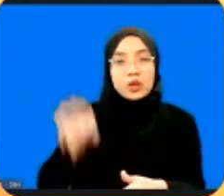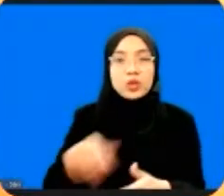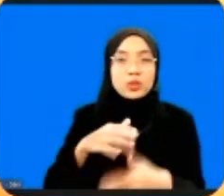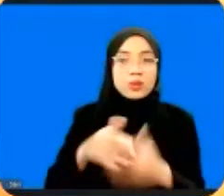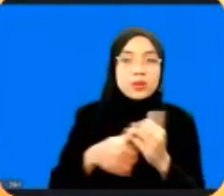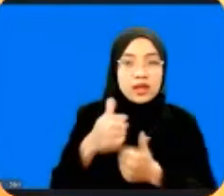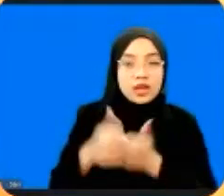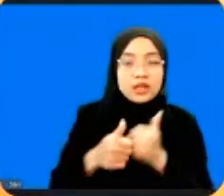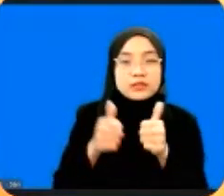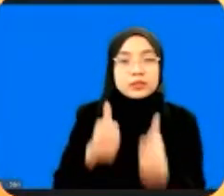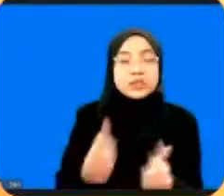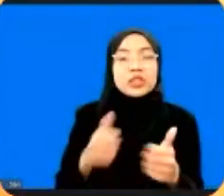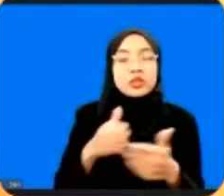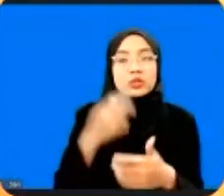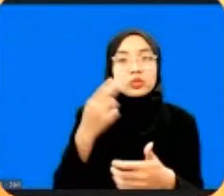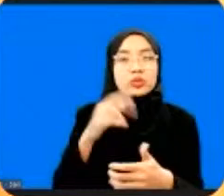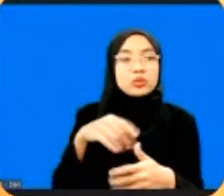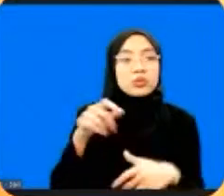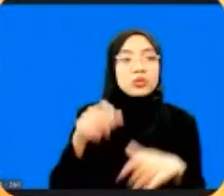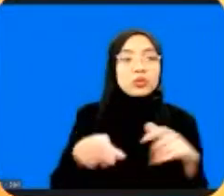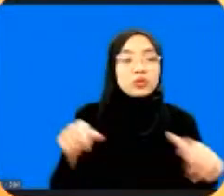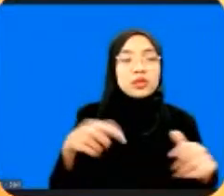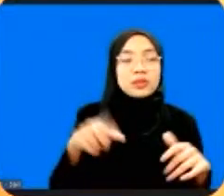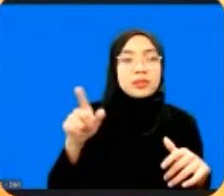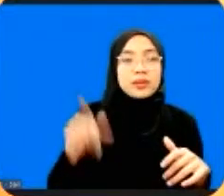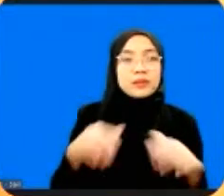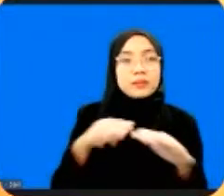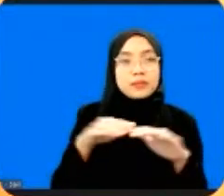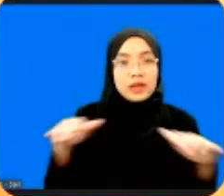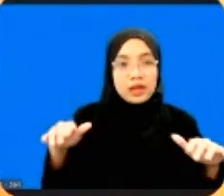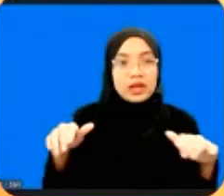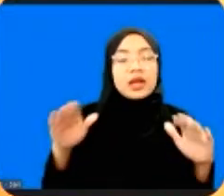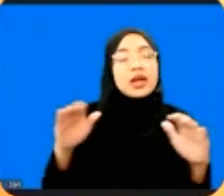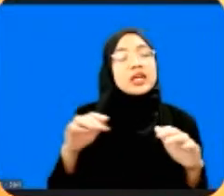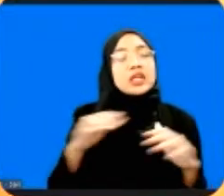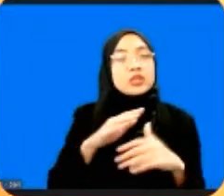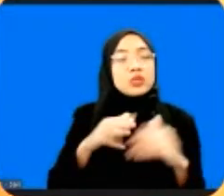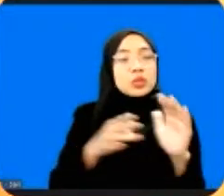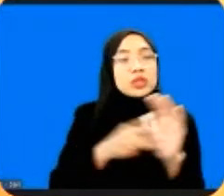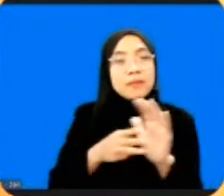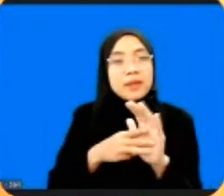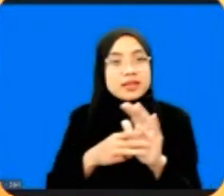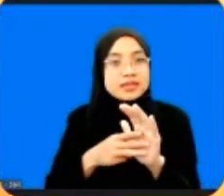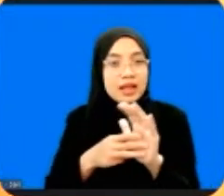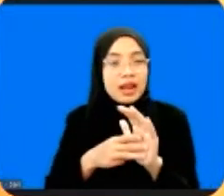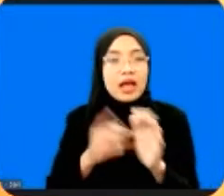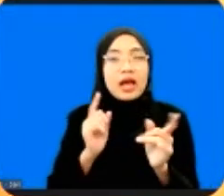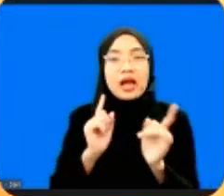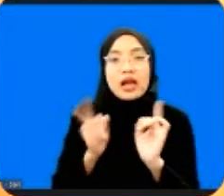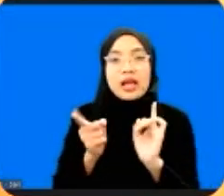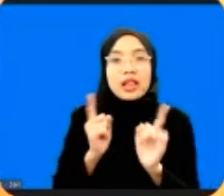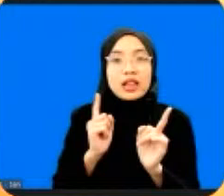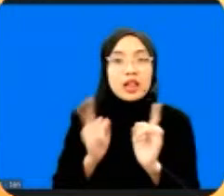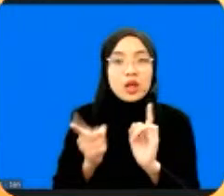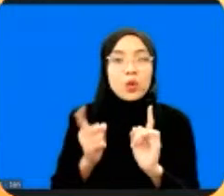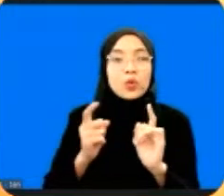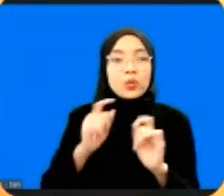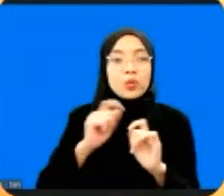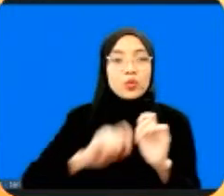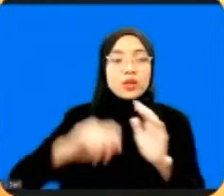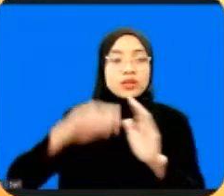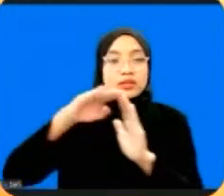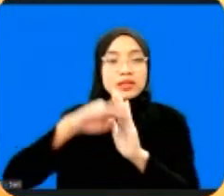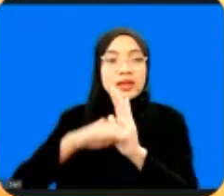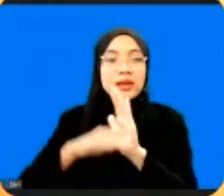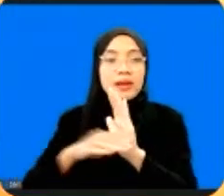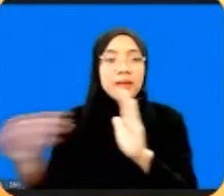out. It becomes a problem when regulation comes in and the government starts dictating